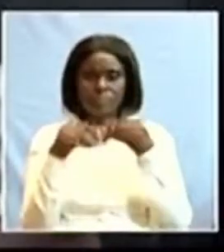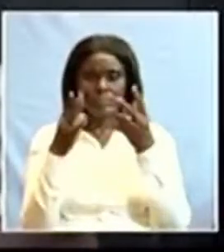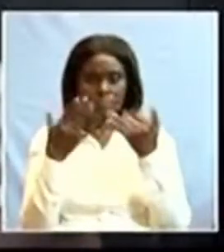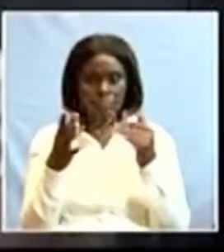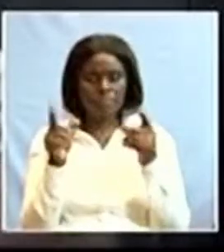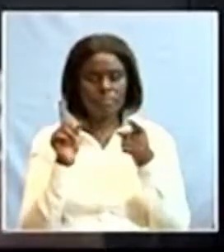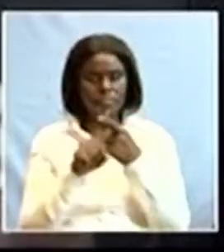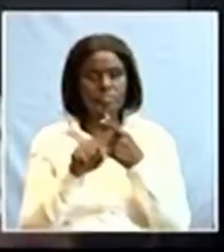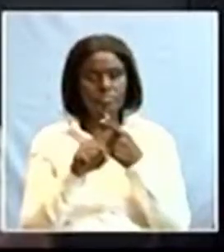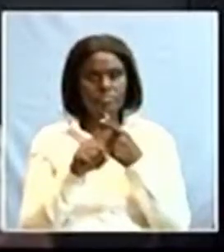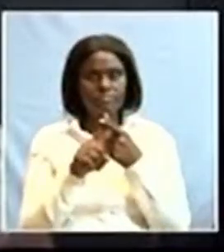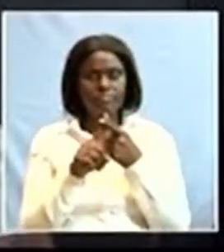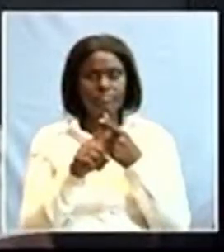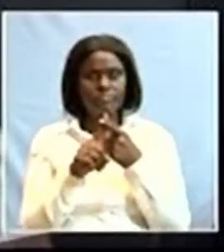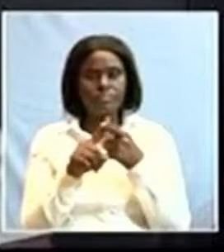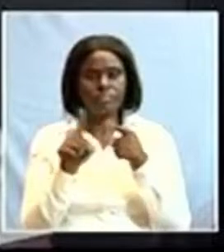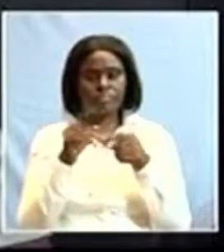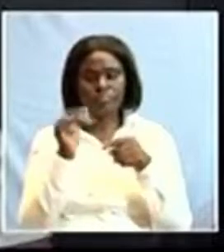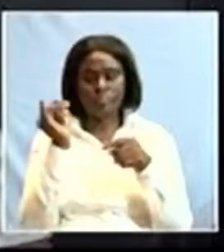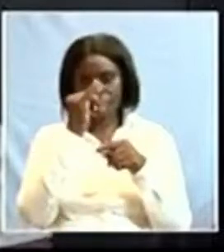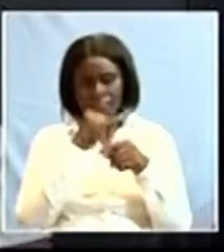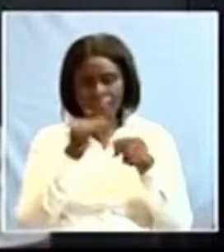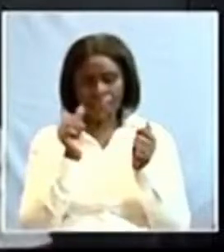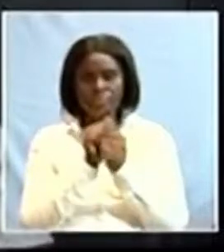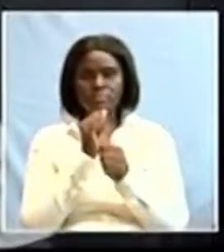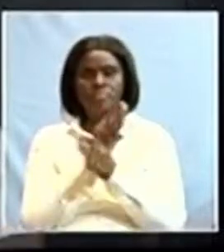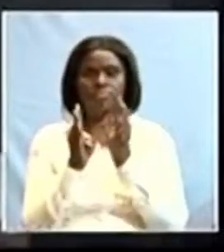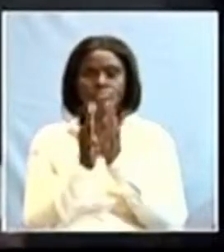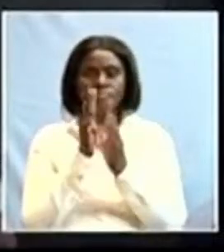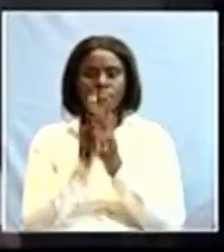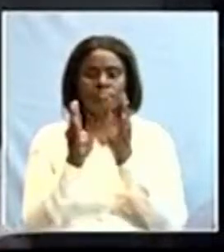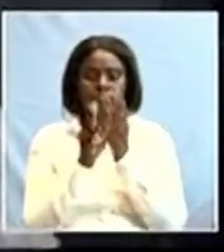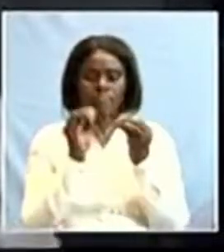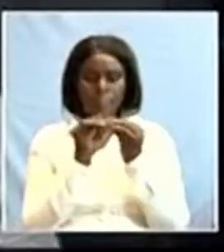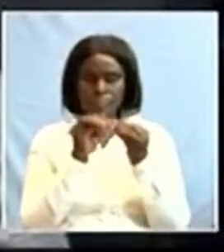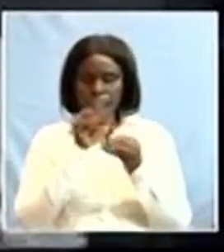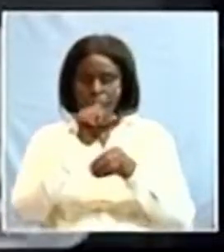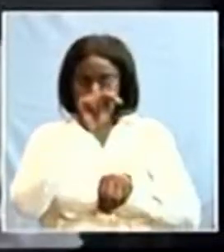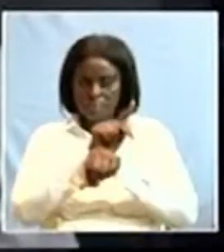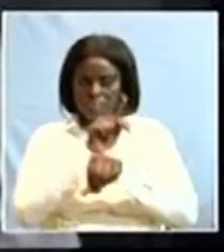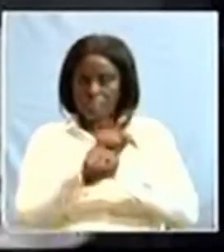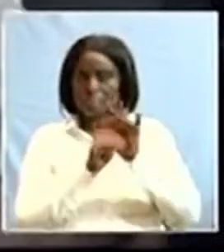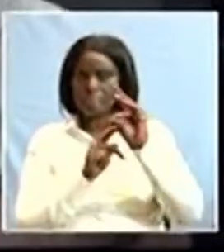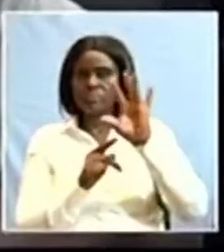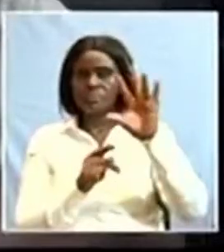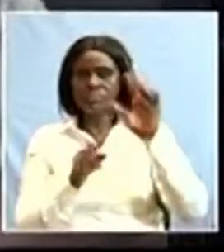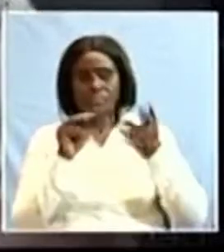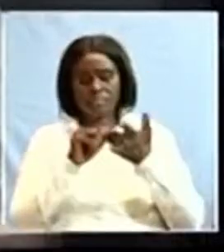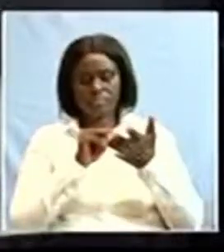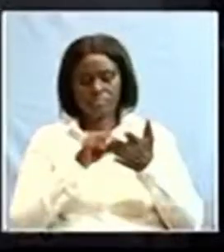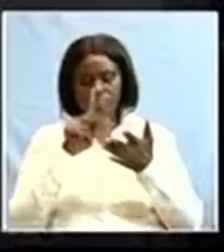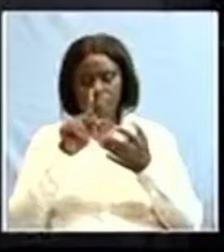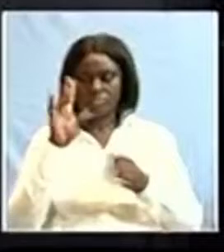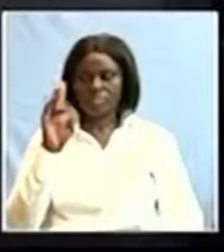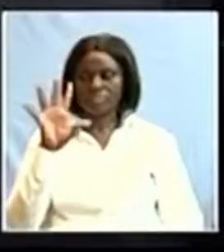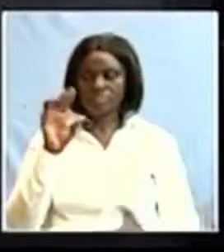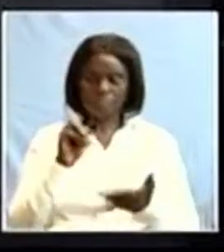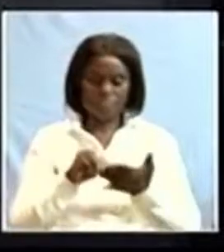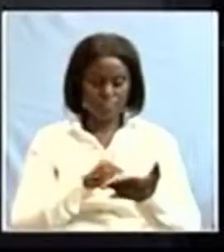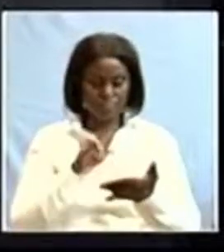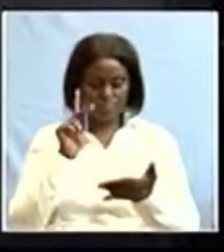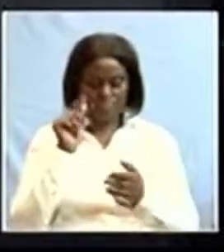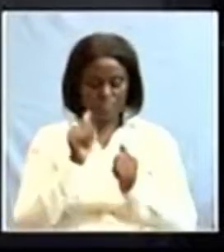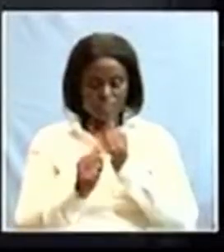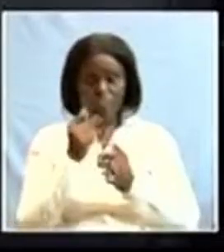to design and construct this project at 75 million kwacha, which is